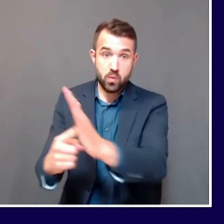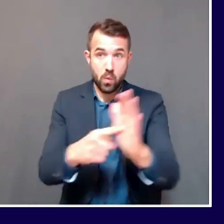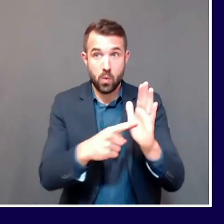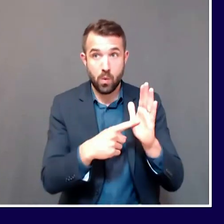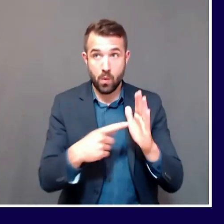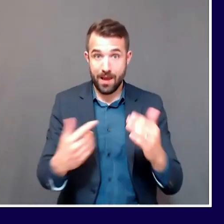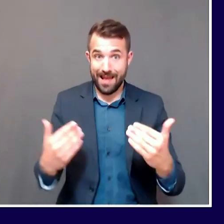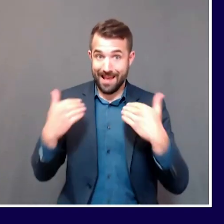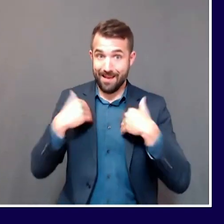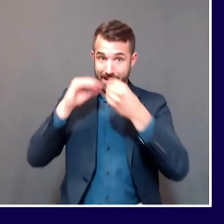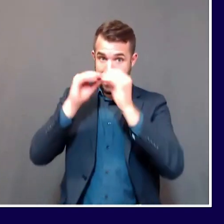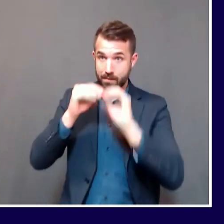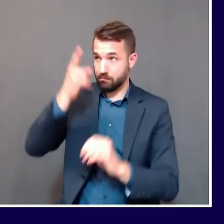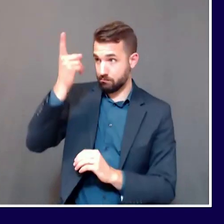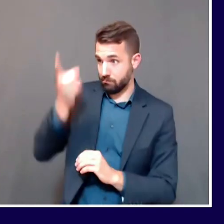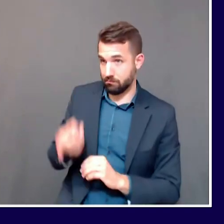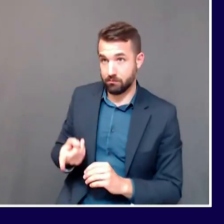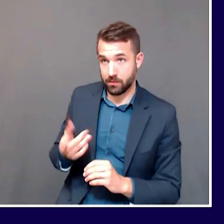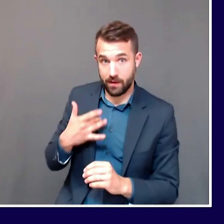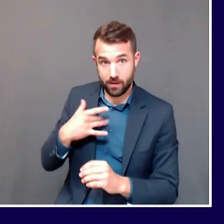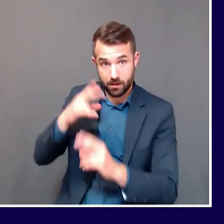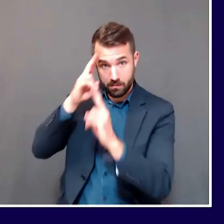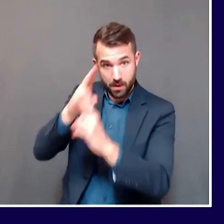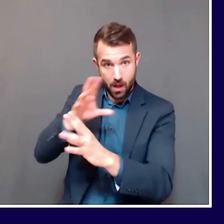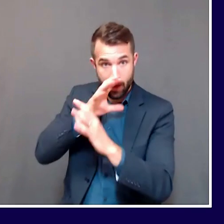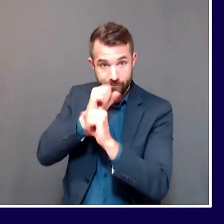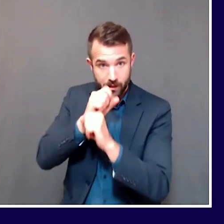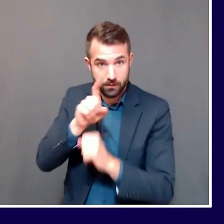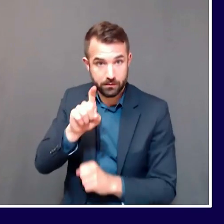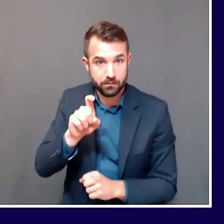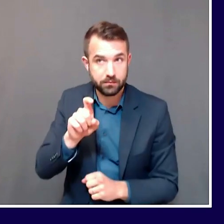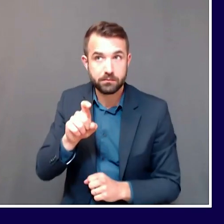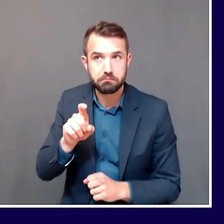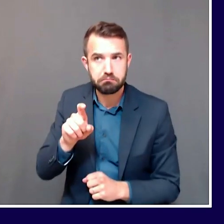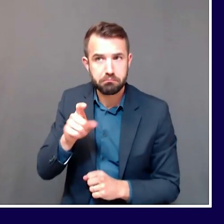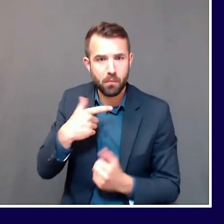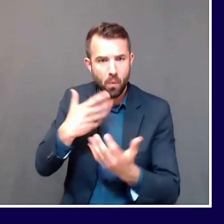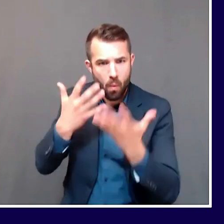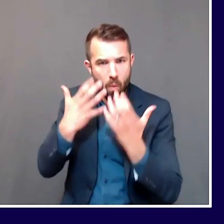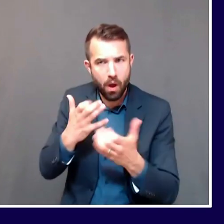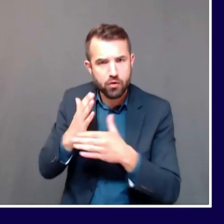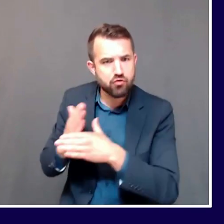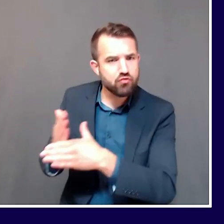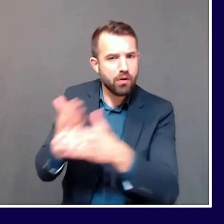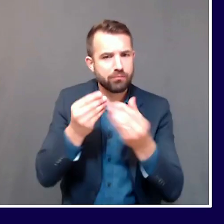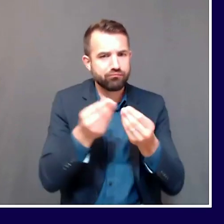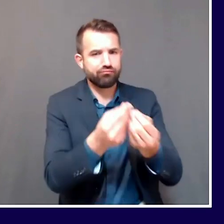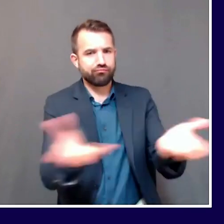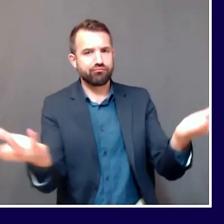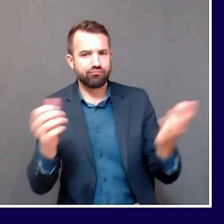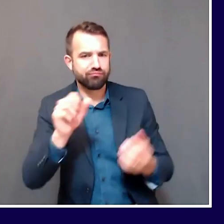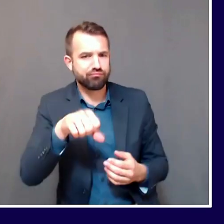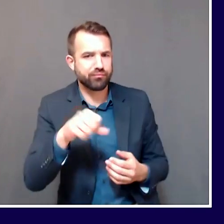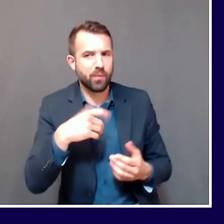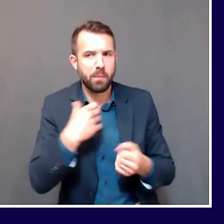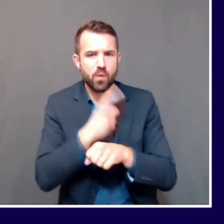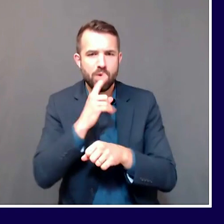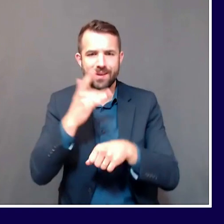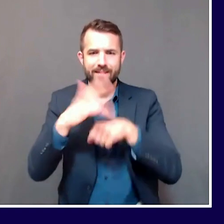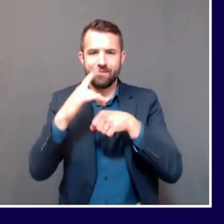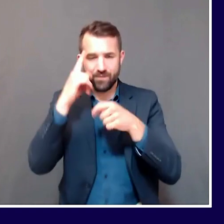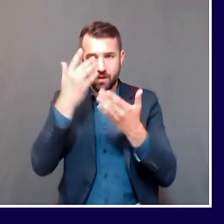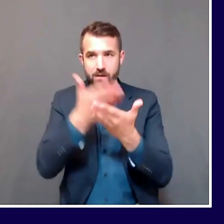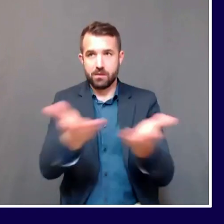data, once we can privatize it, if you will, to make sure that privacy is maintained, what I mean by that, once we've got that and